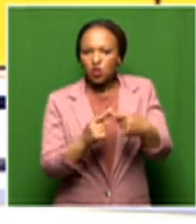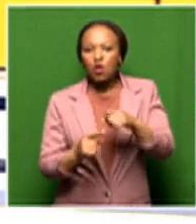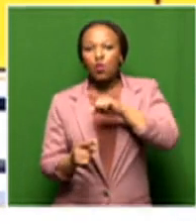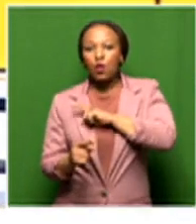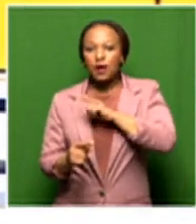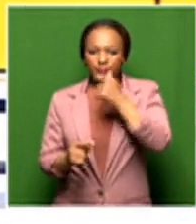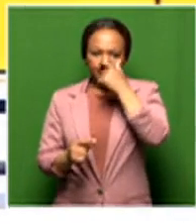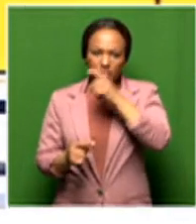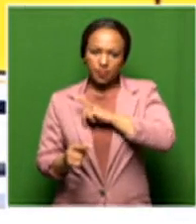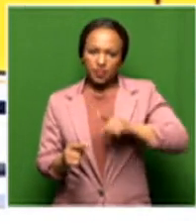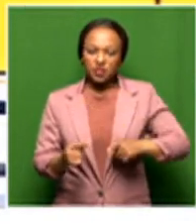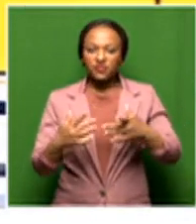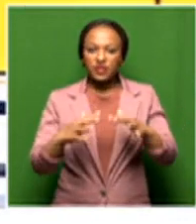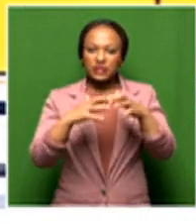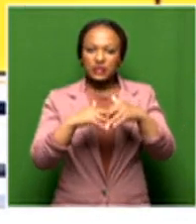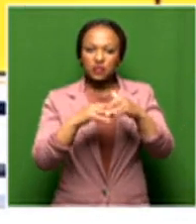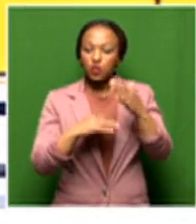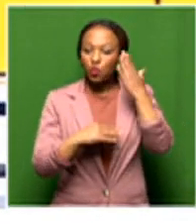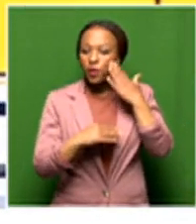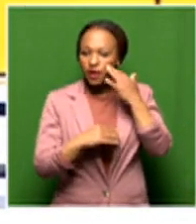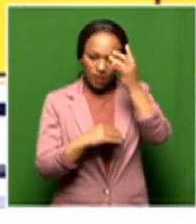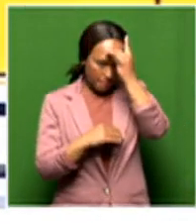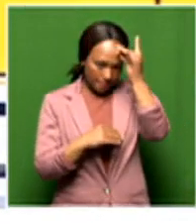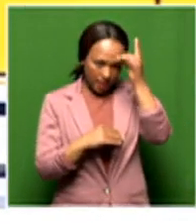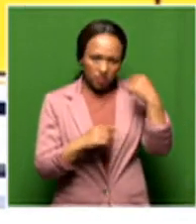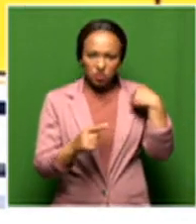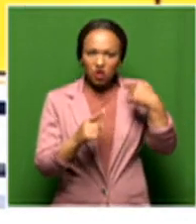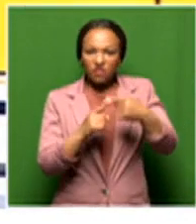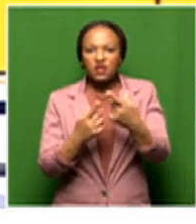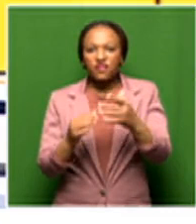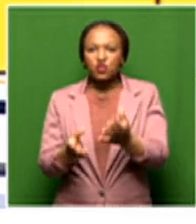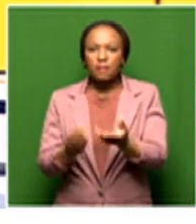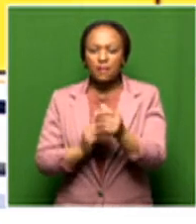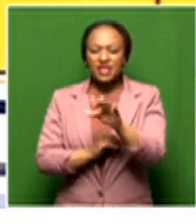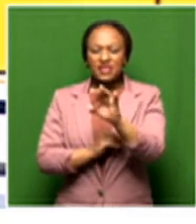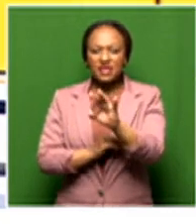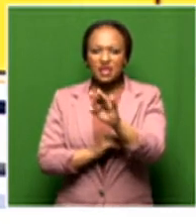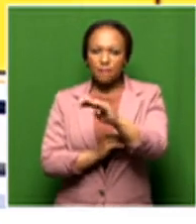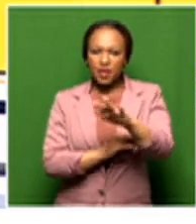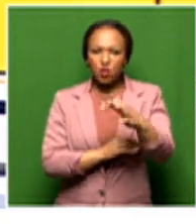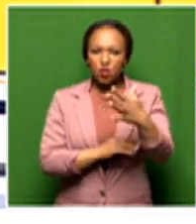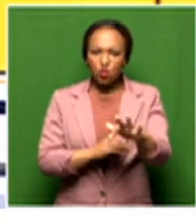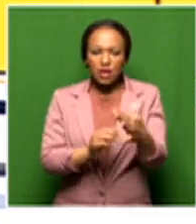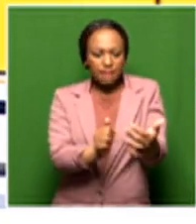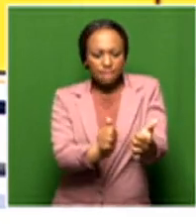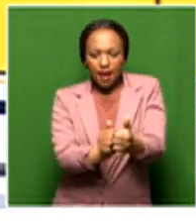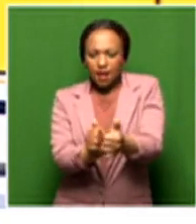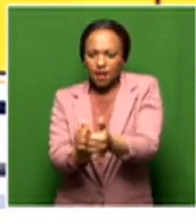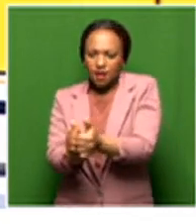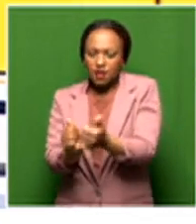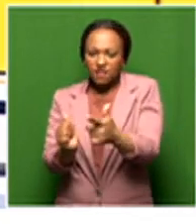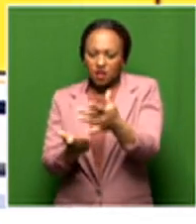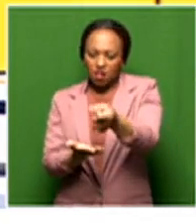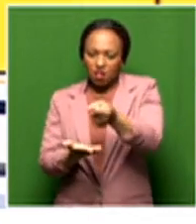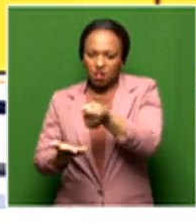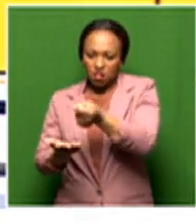March this year, the Solidarity Fund has to date received more than 3 billion rand in pledges and partnerships. The money has